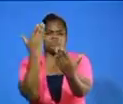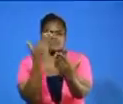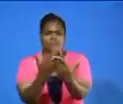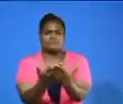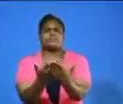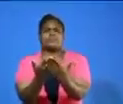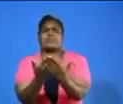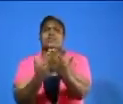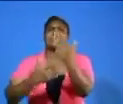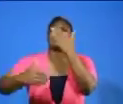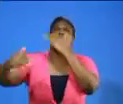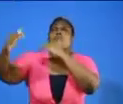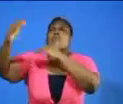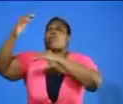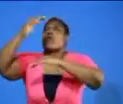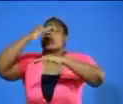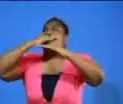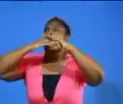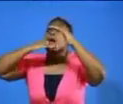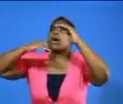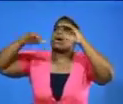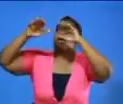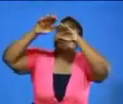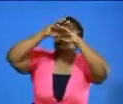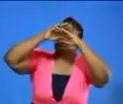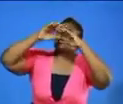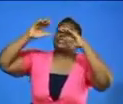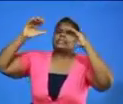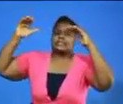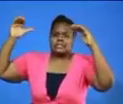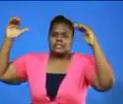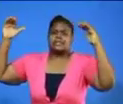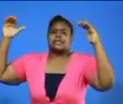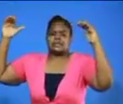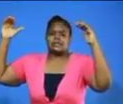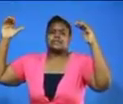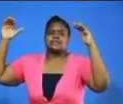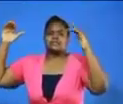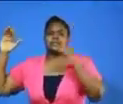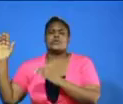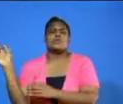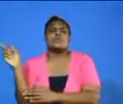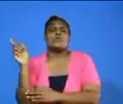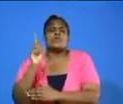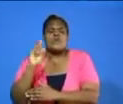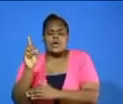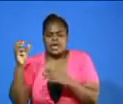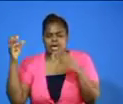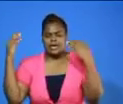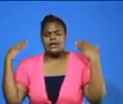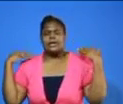that blissful shore where the